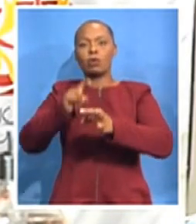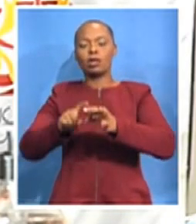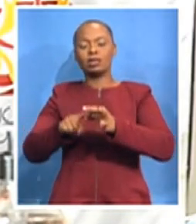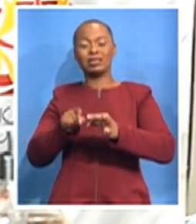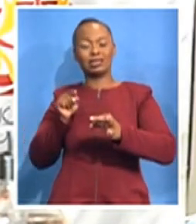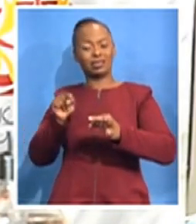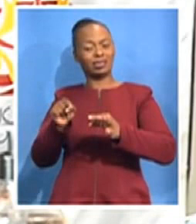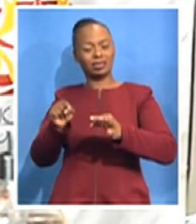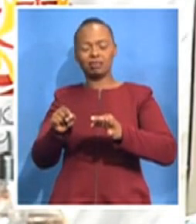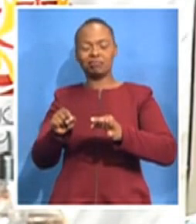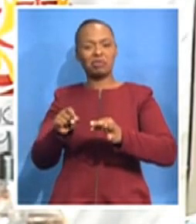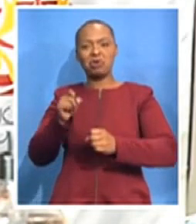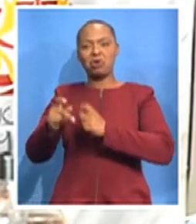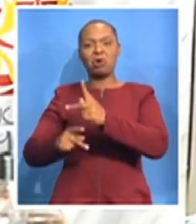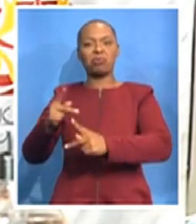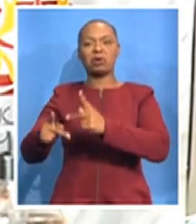of these hospitals.